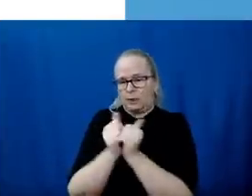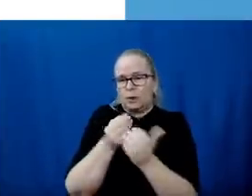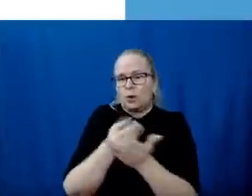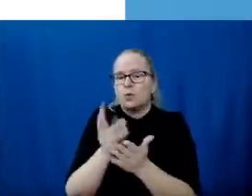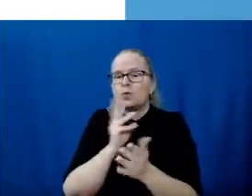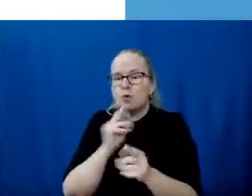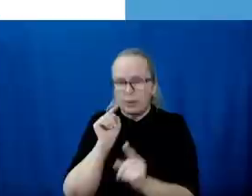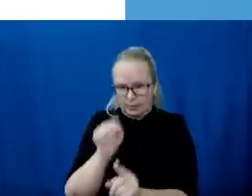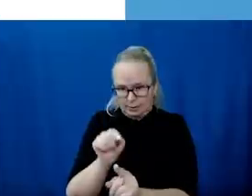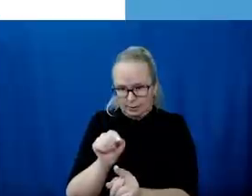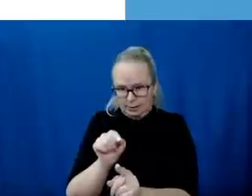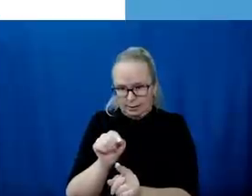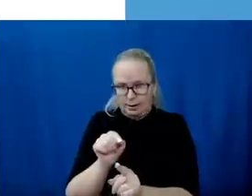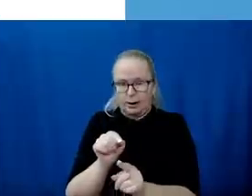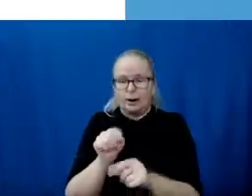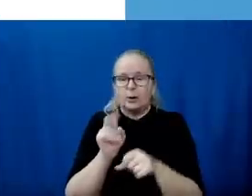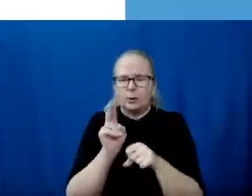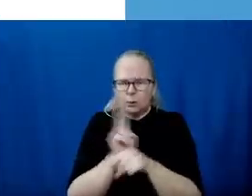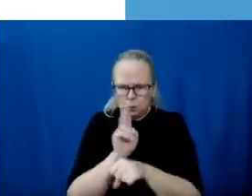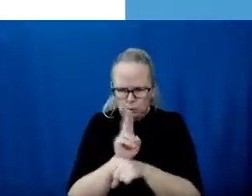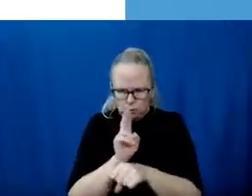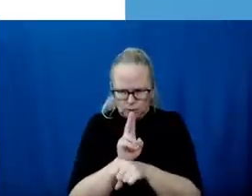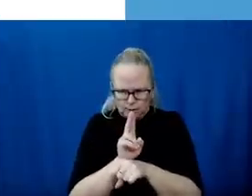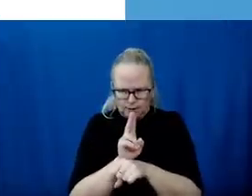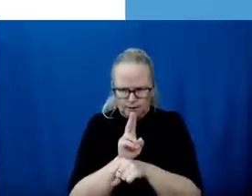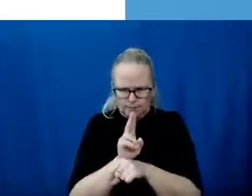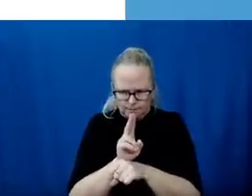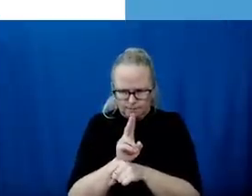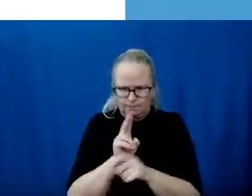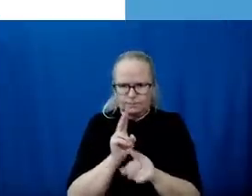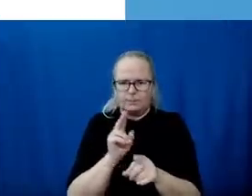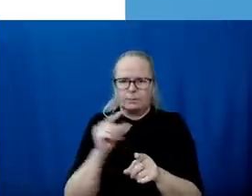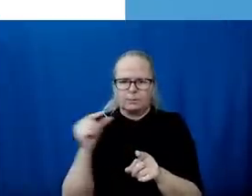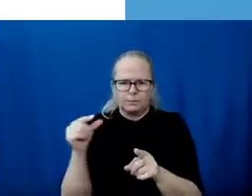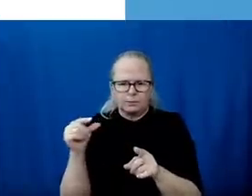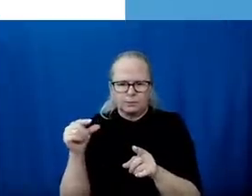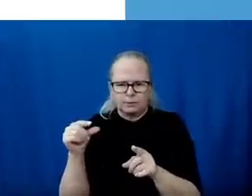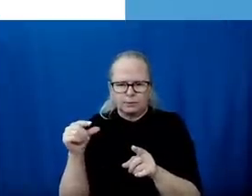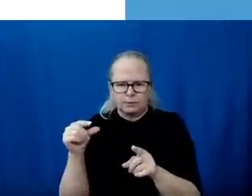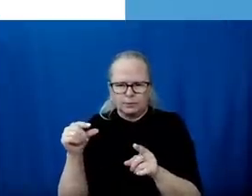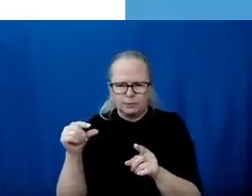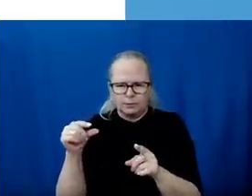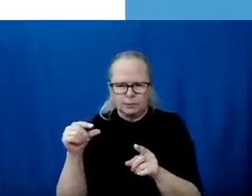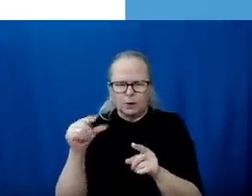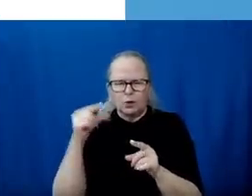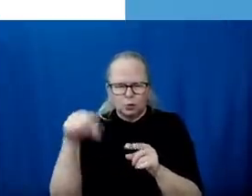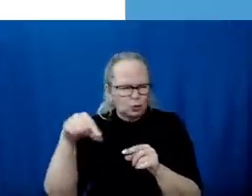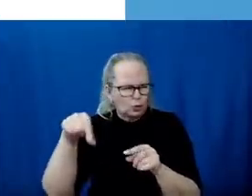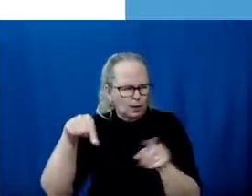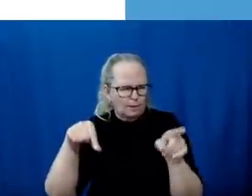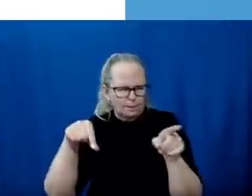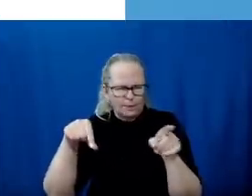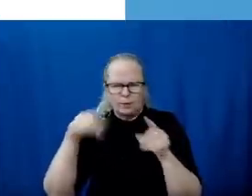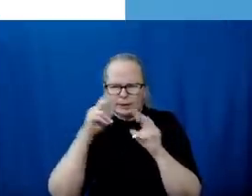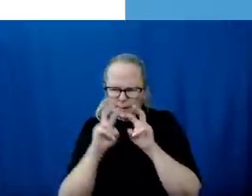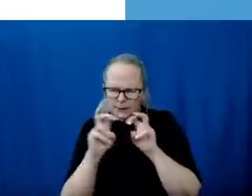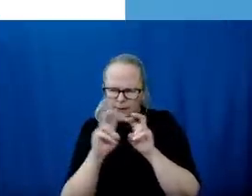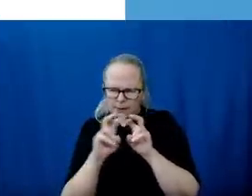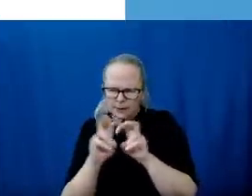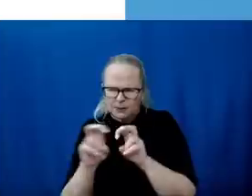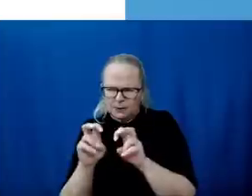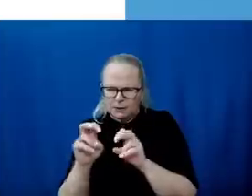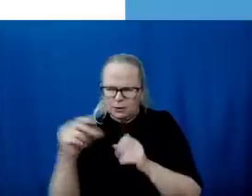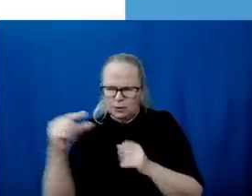quick presentation of how we've done that here using a drop qPCR assay where we look for a